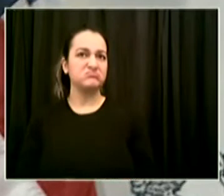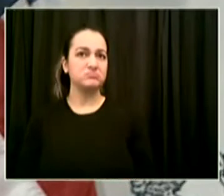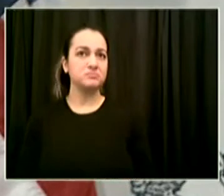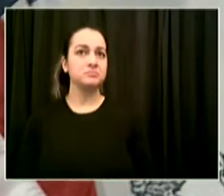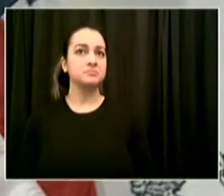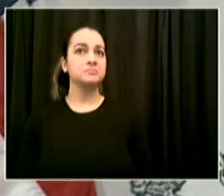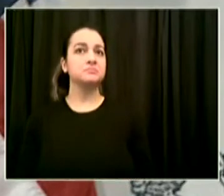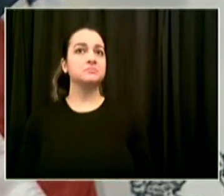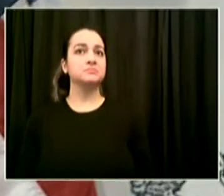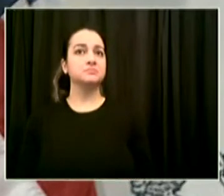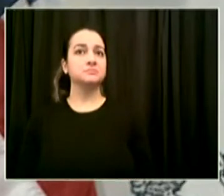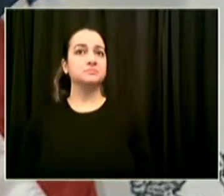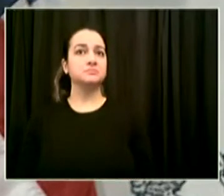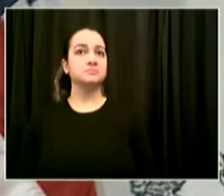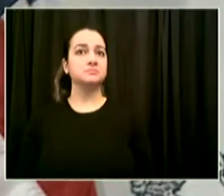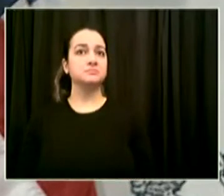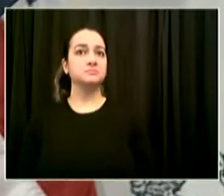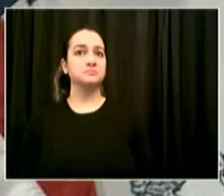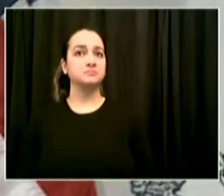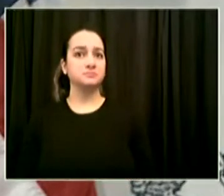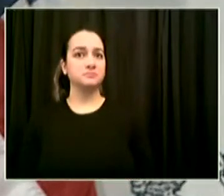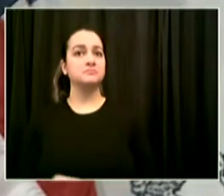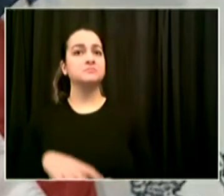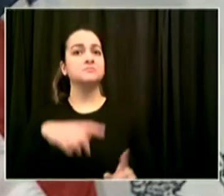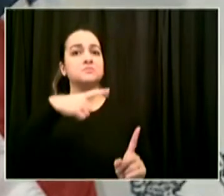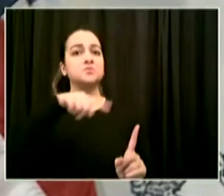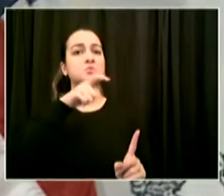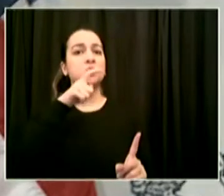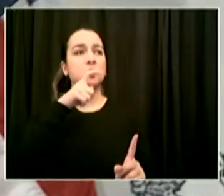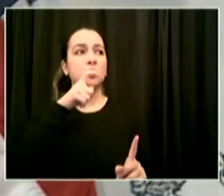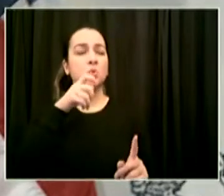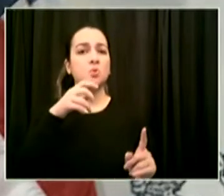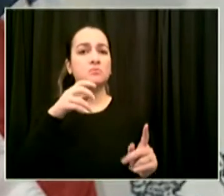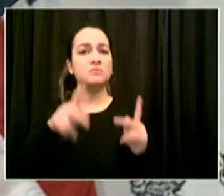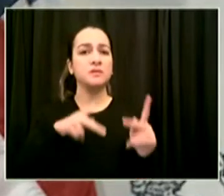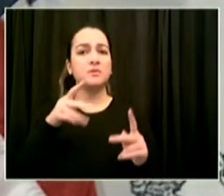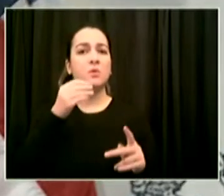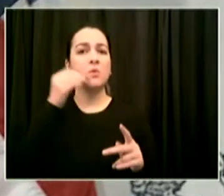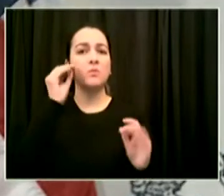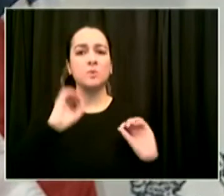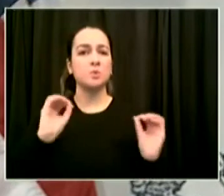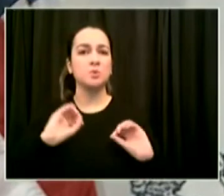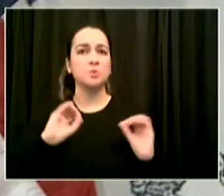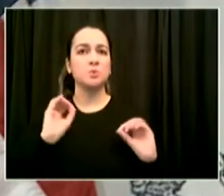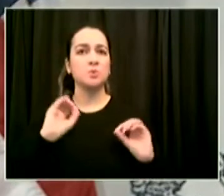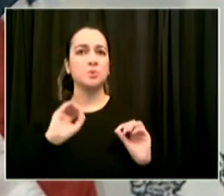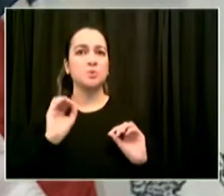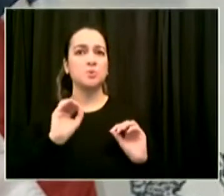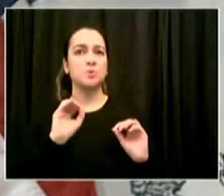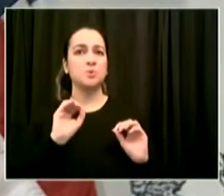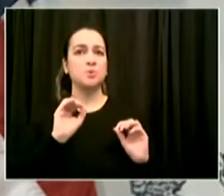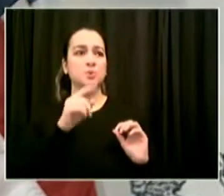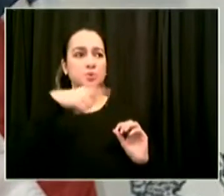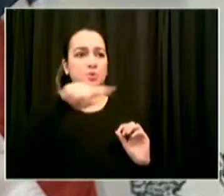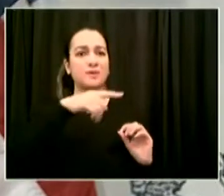whether you support a bill by Councilmember Levin to increase the voucher to Section 8 levels. Thank you,